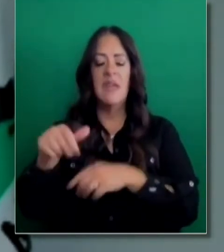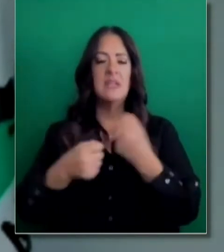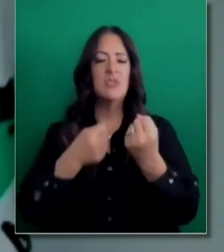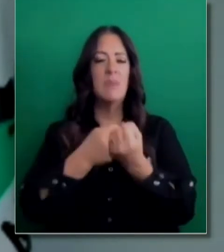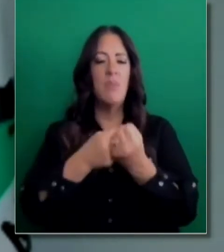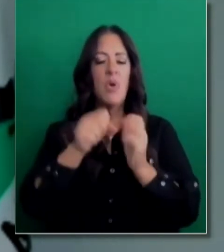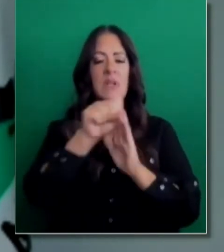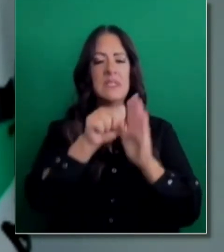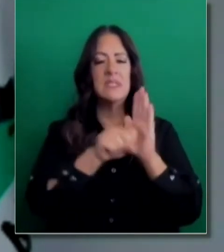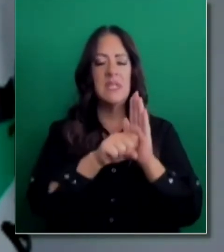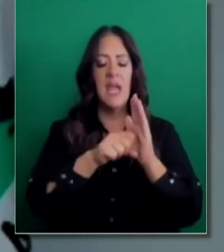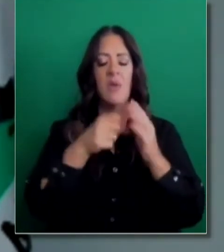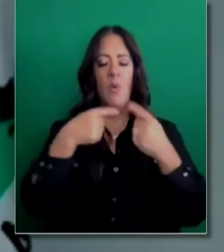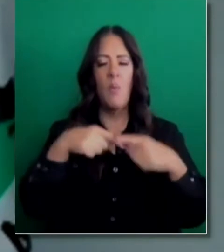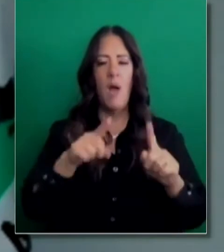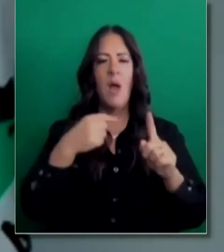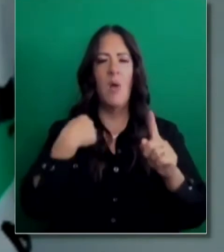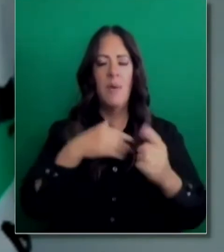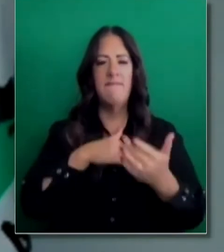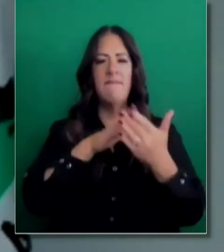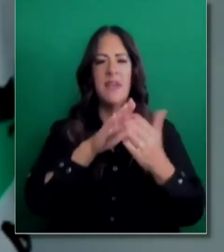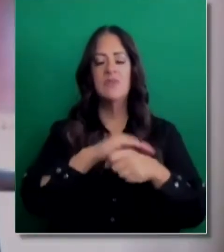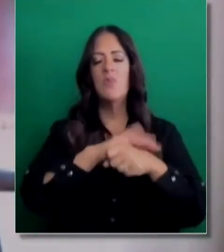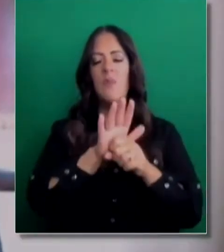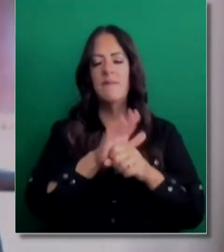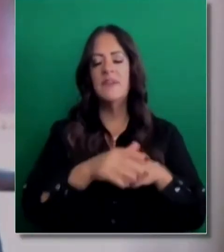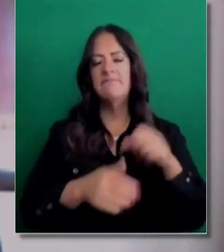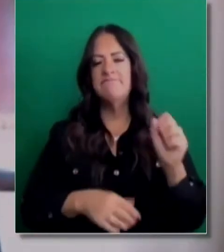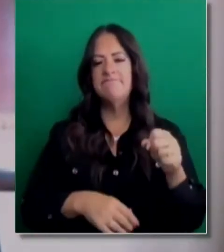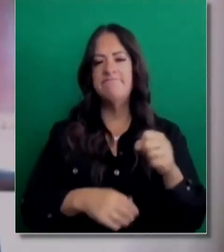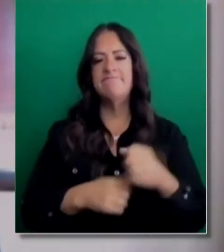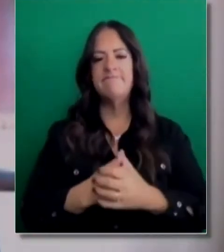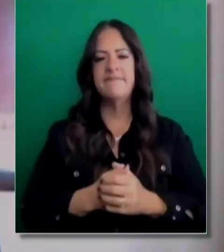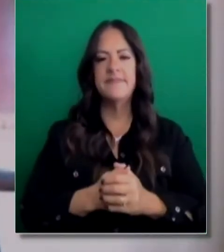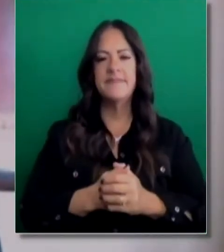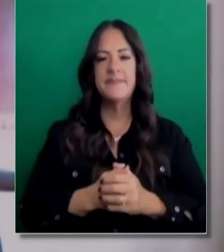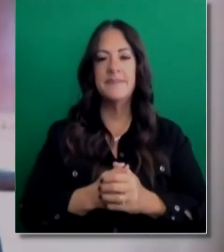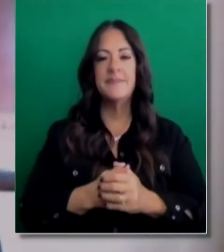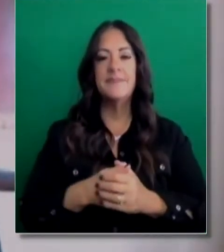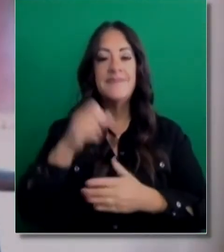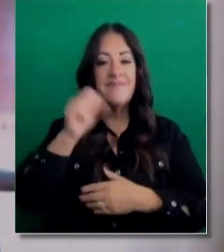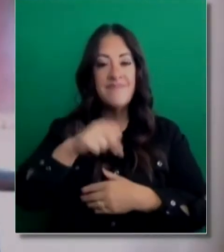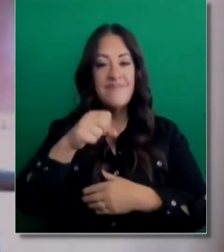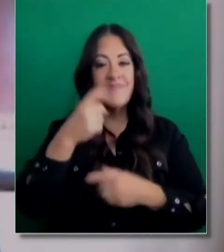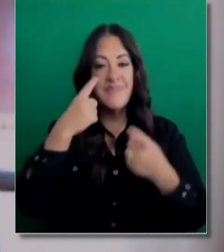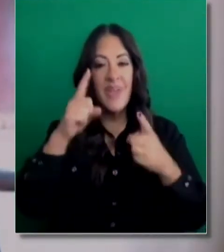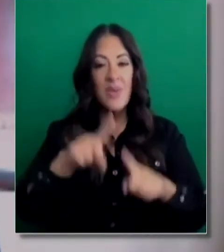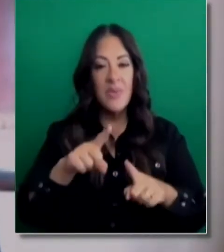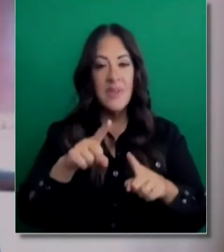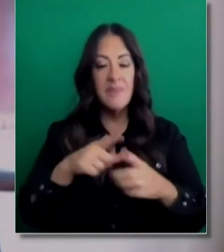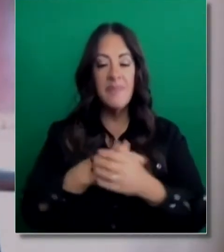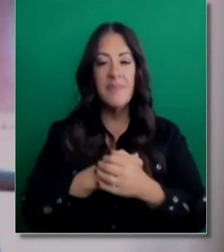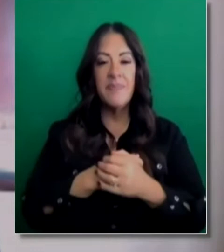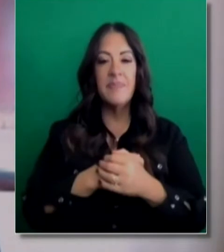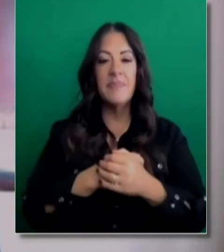in its fight against COVID. Agree, Dr. Galley. Just as the governor said, in addition to nursing students, we're looking